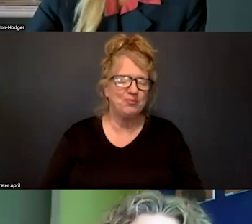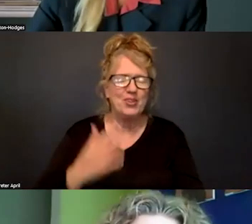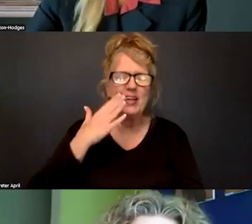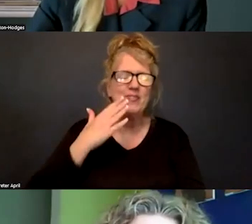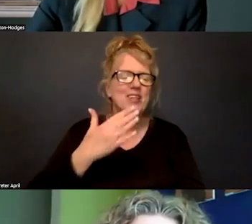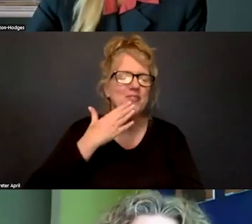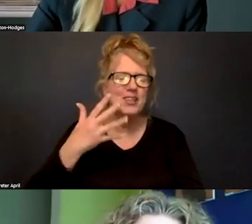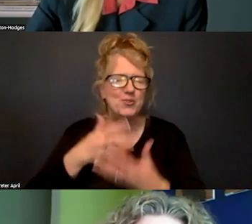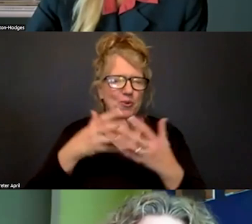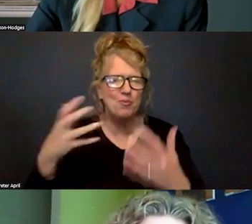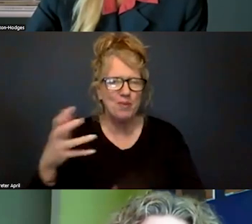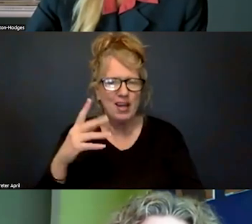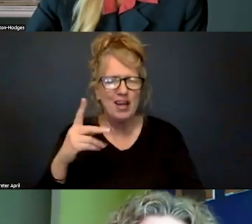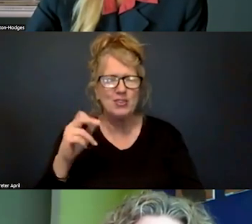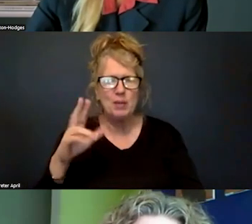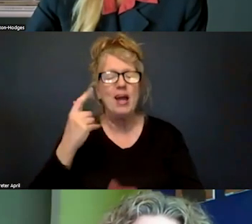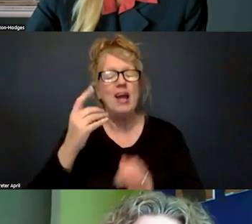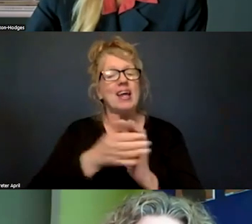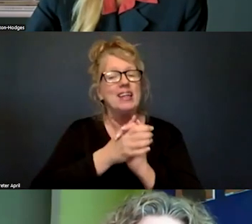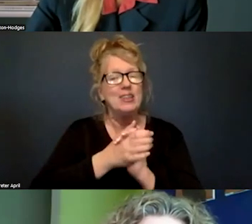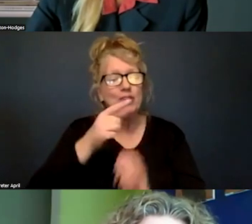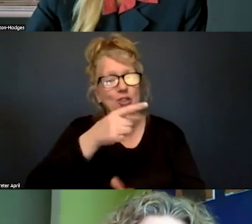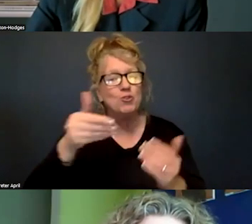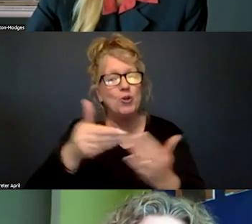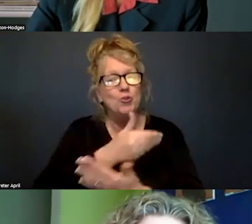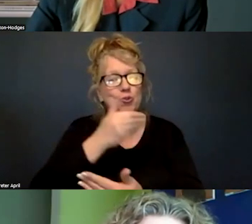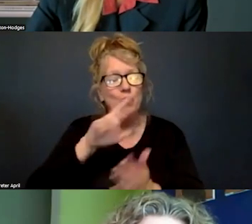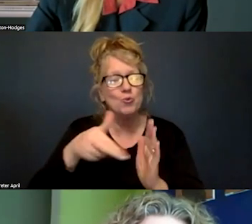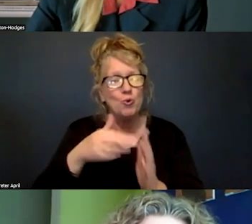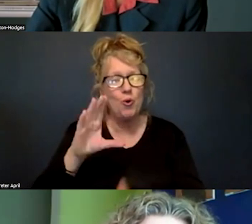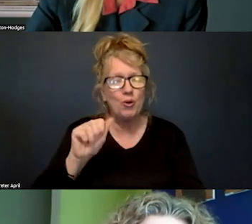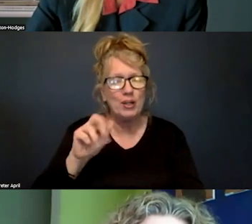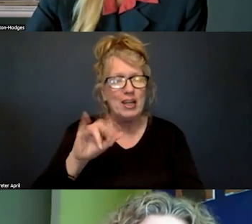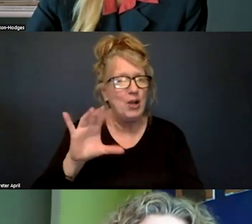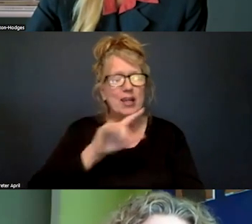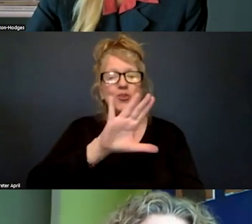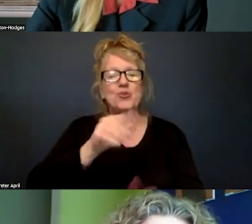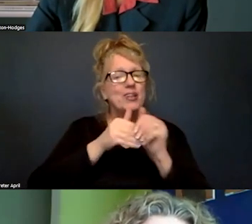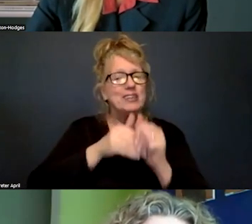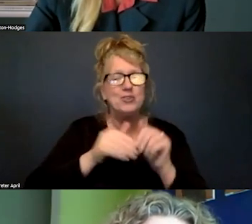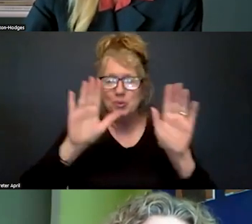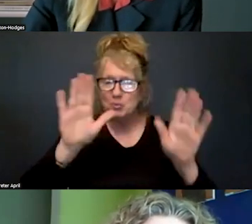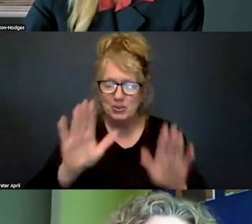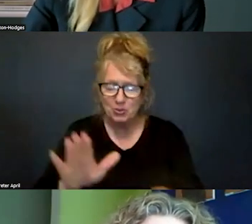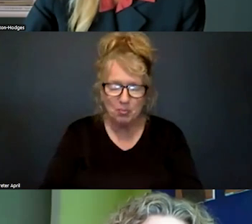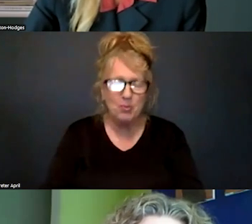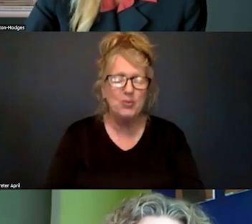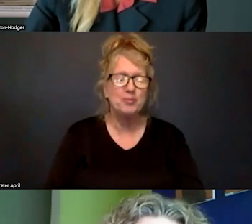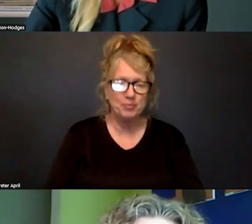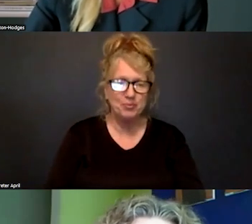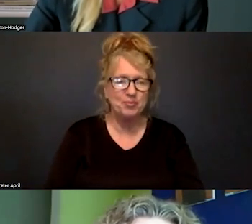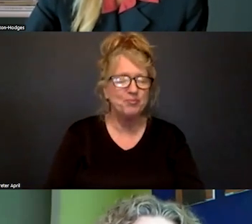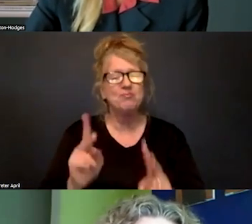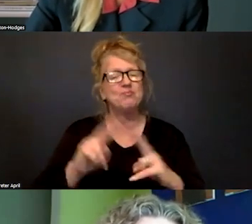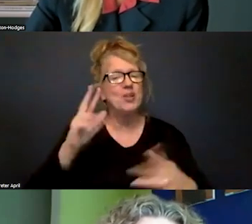so much, and congratulations on your new role. Your leadership is absolutely incredible, and so just very